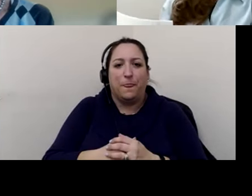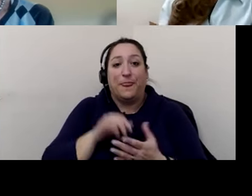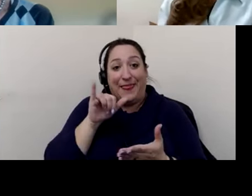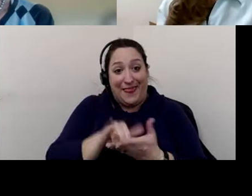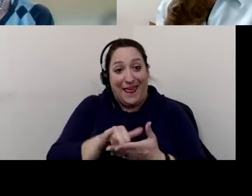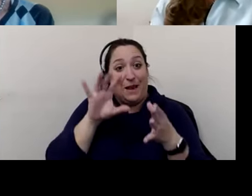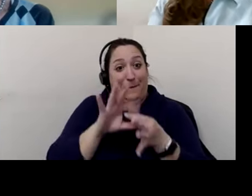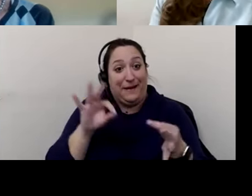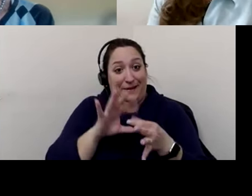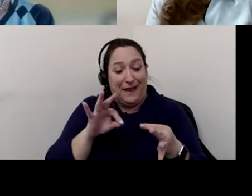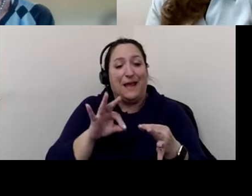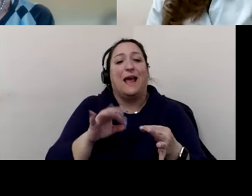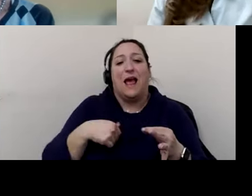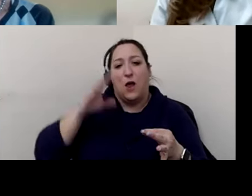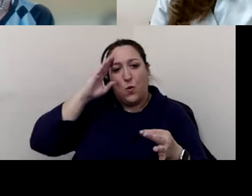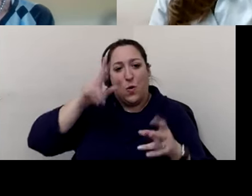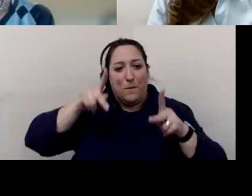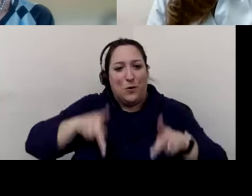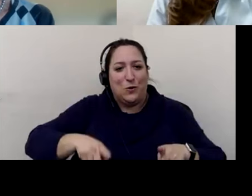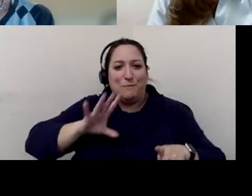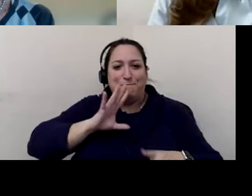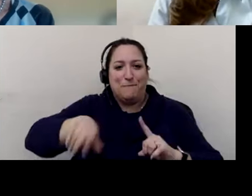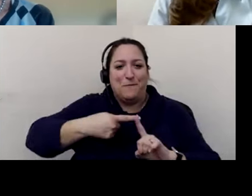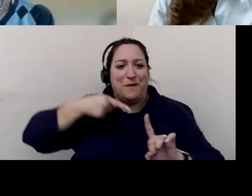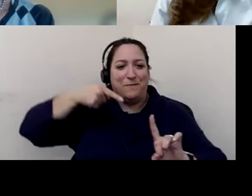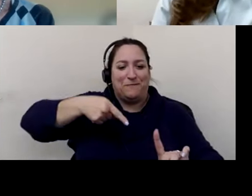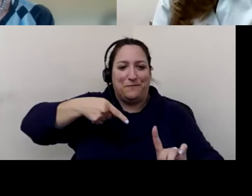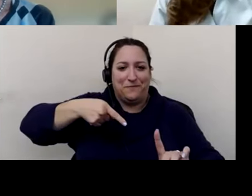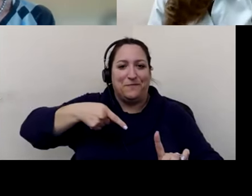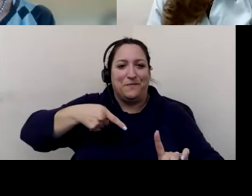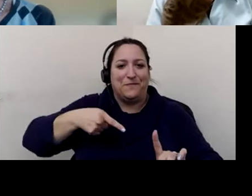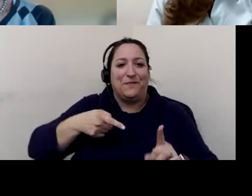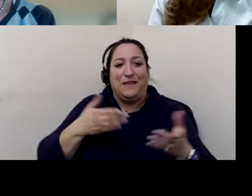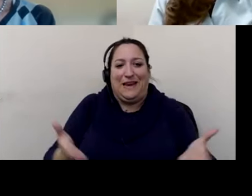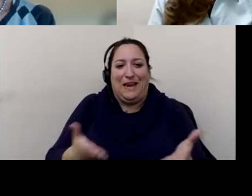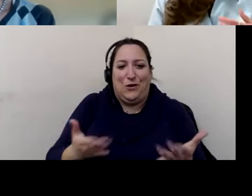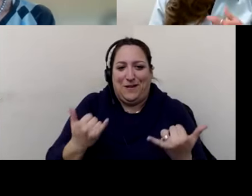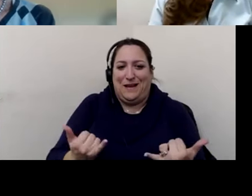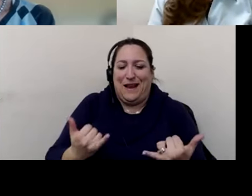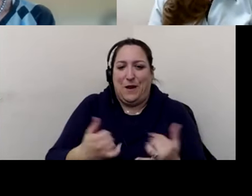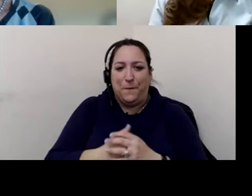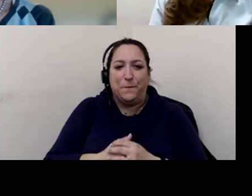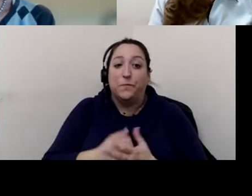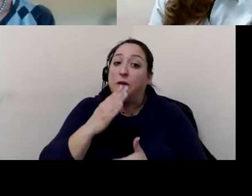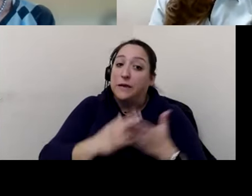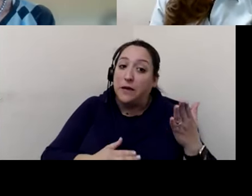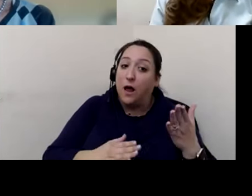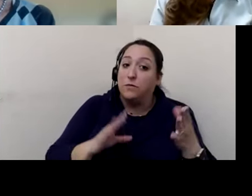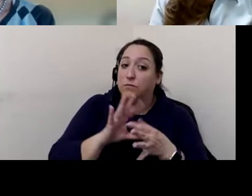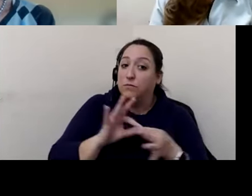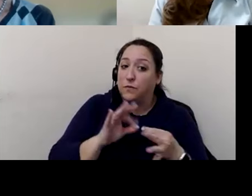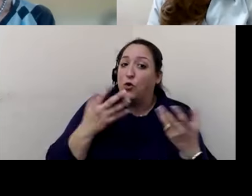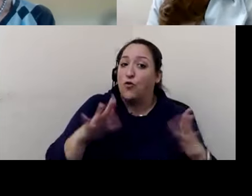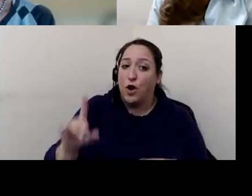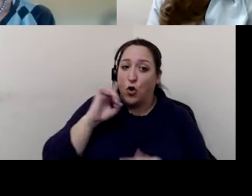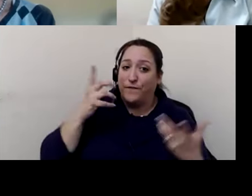being said, I am going to be the person that's going to speak about the here and the now. Some of what I'm going to say, you've already